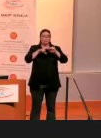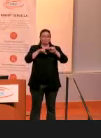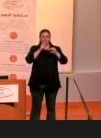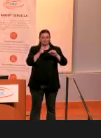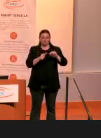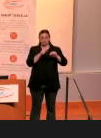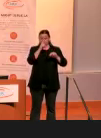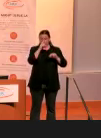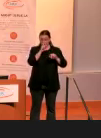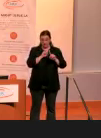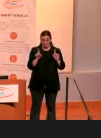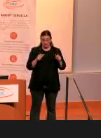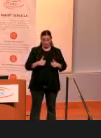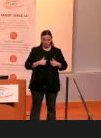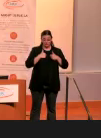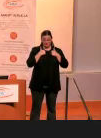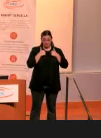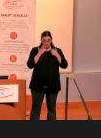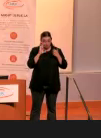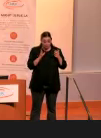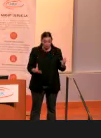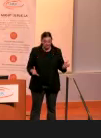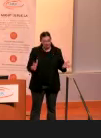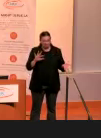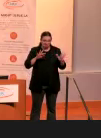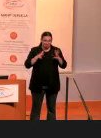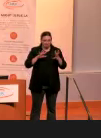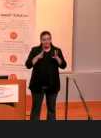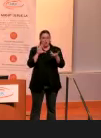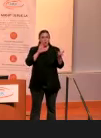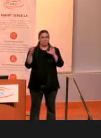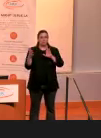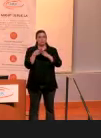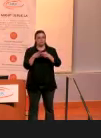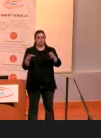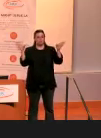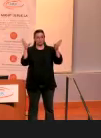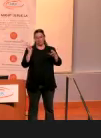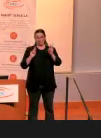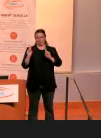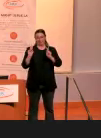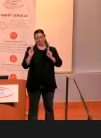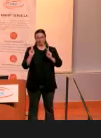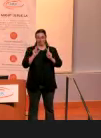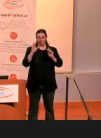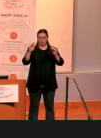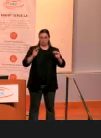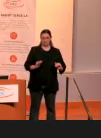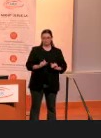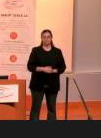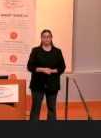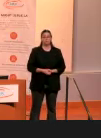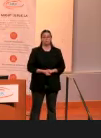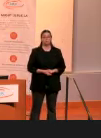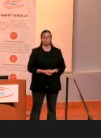But the survival is much worse than in the general population. So even though